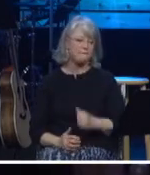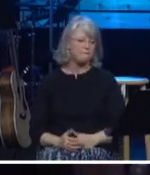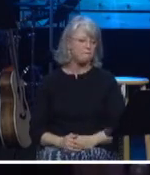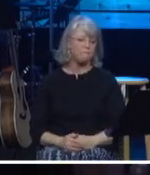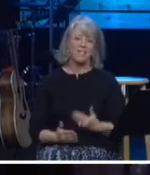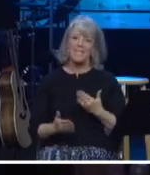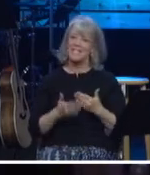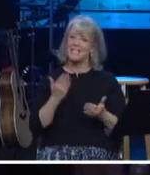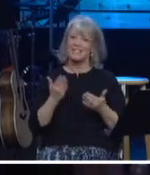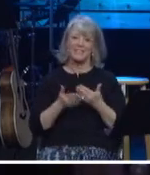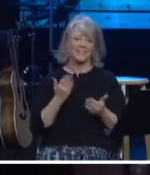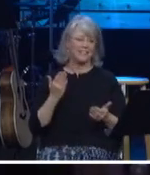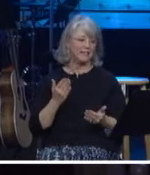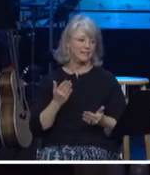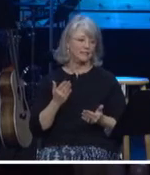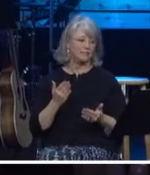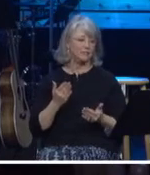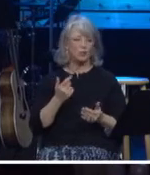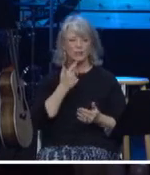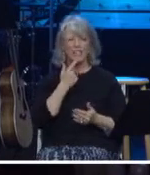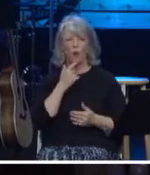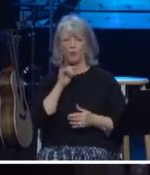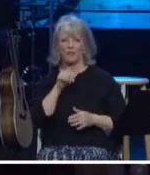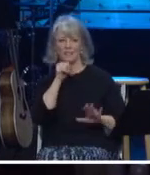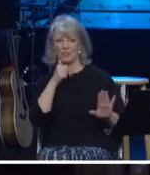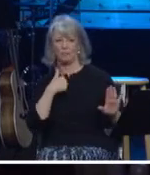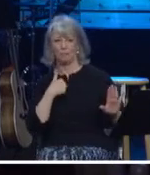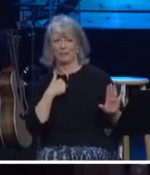It's so easy to apply this to everyone else, right?